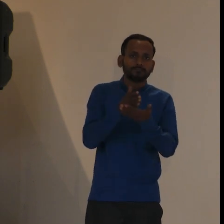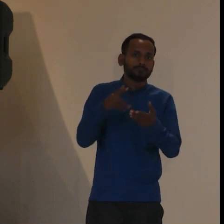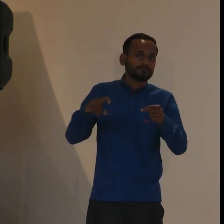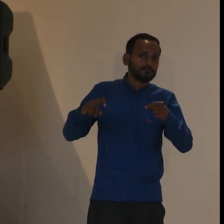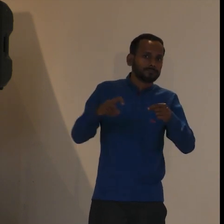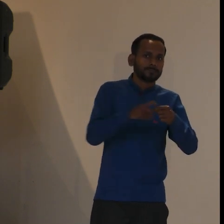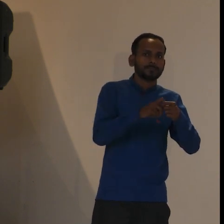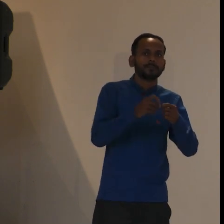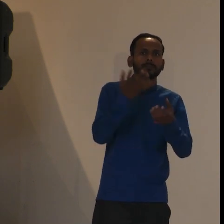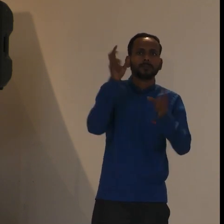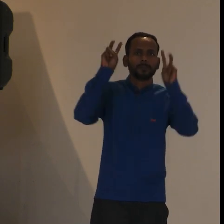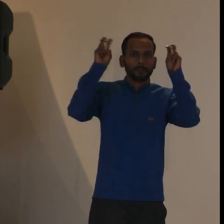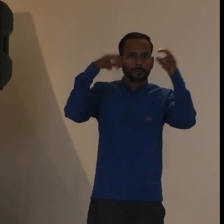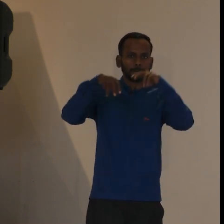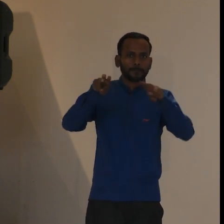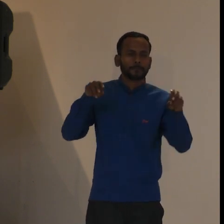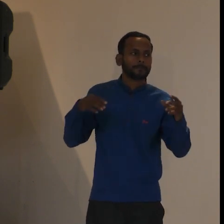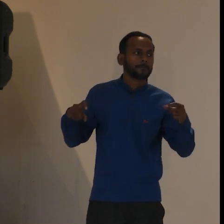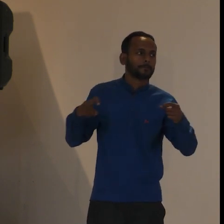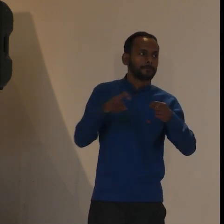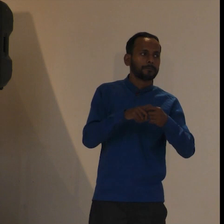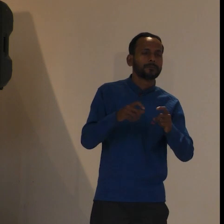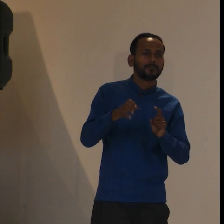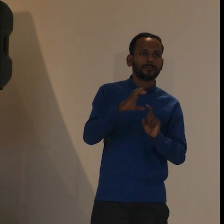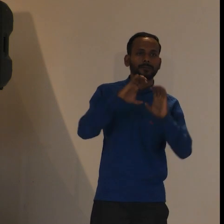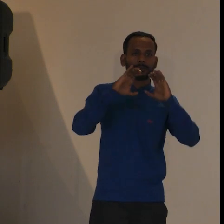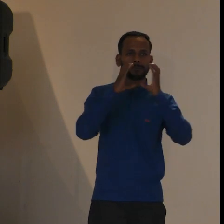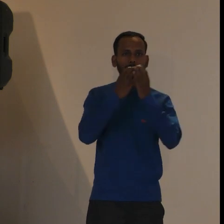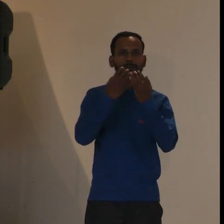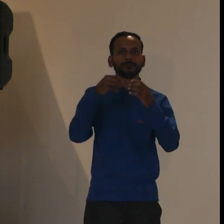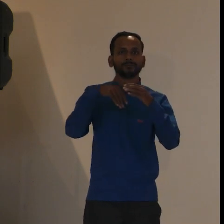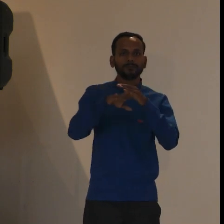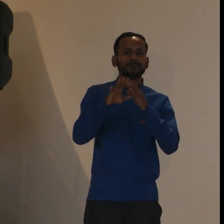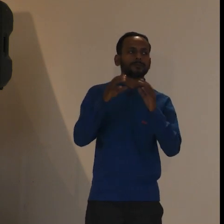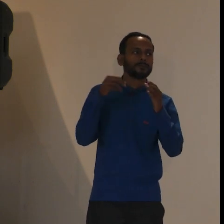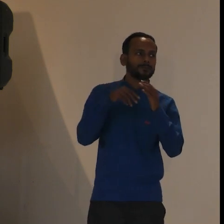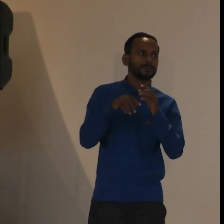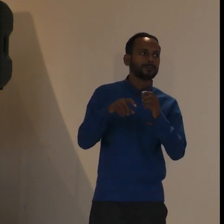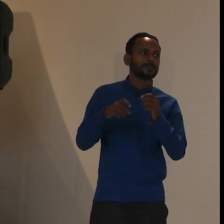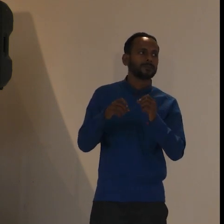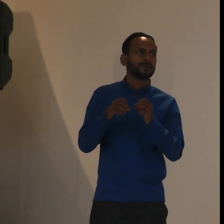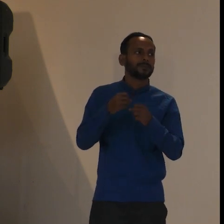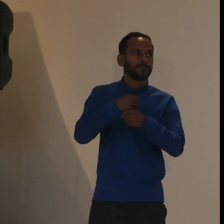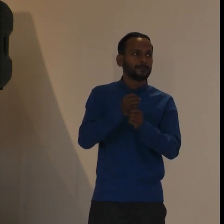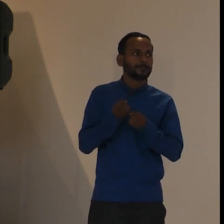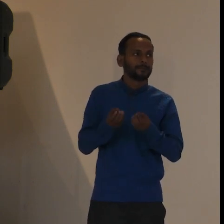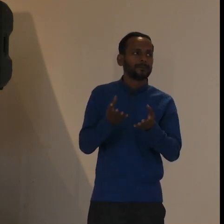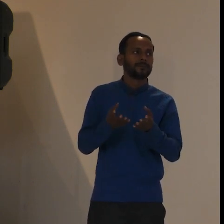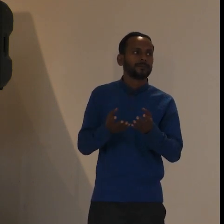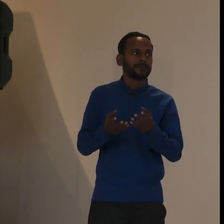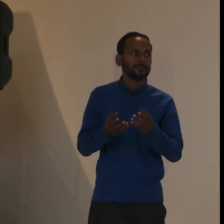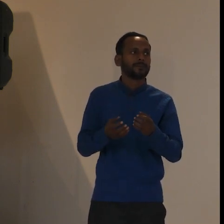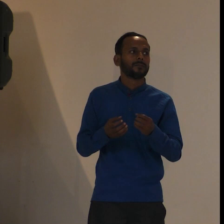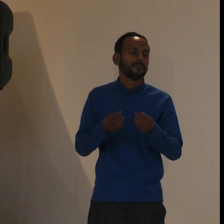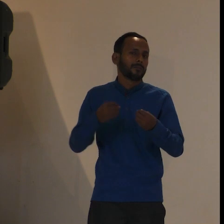think of them as objects of art. We don't think of them as cultural production. We think of them as a means to an end, ideally a means